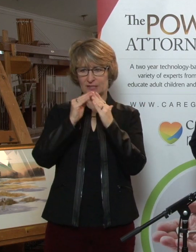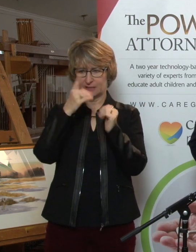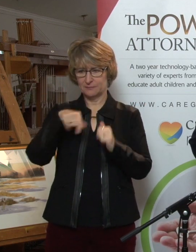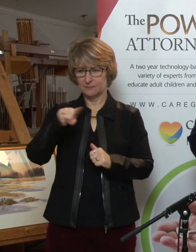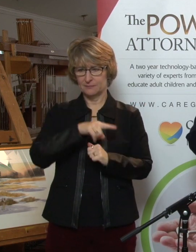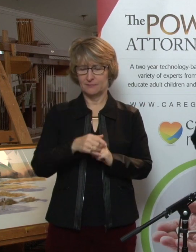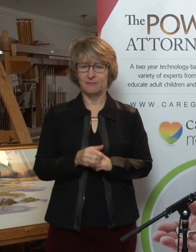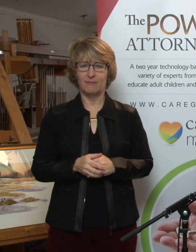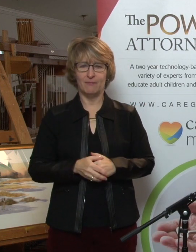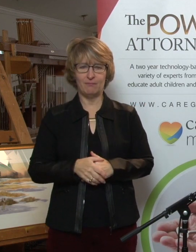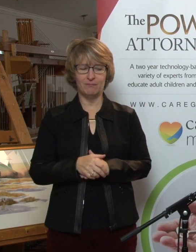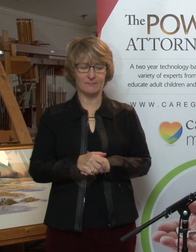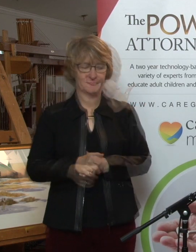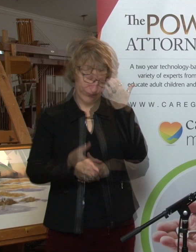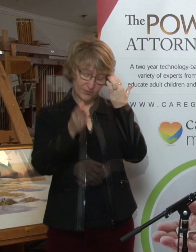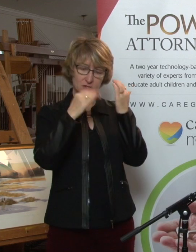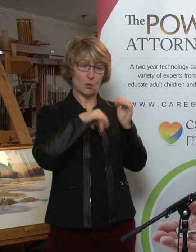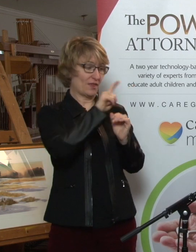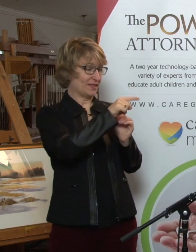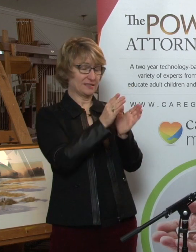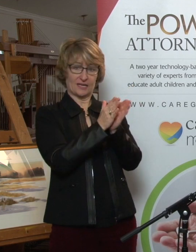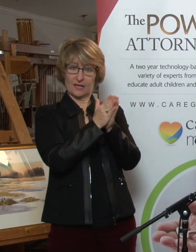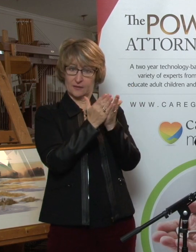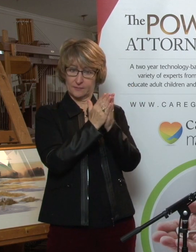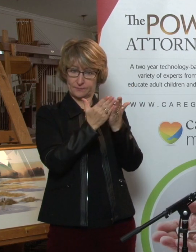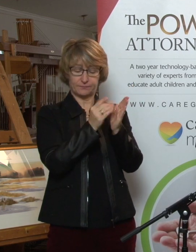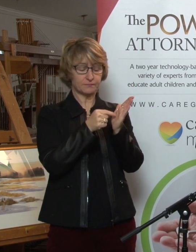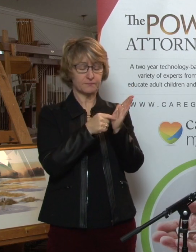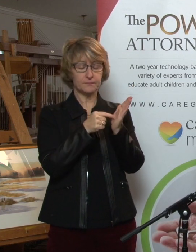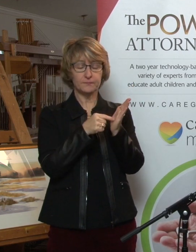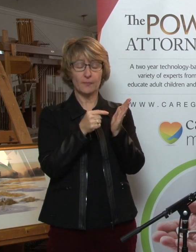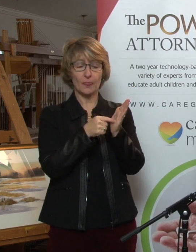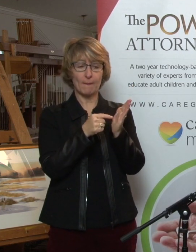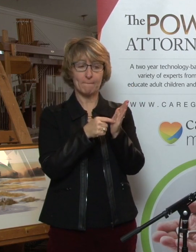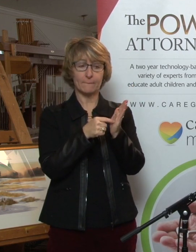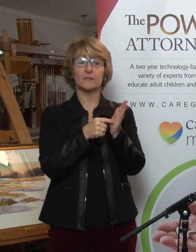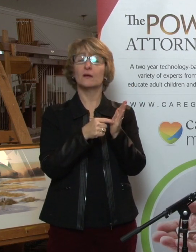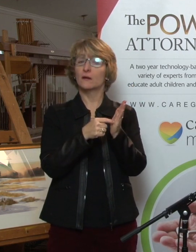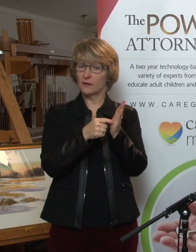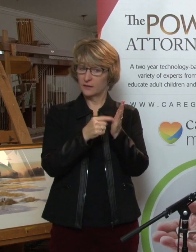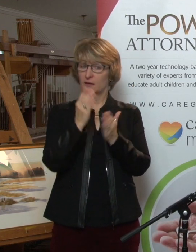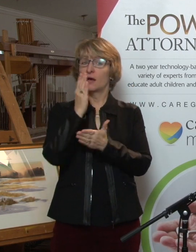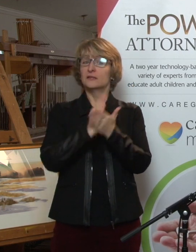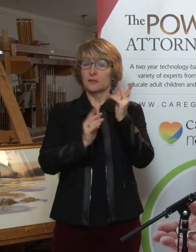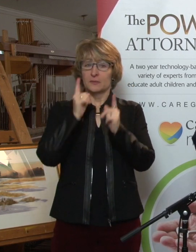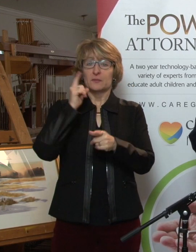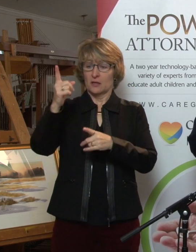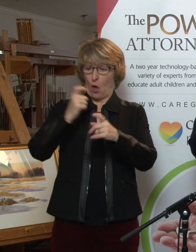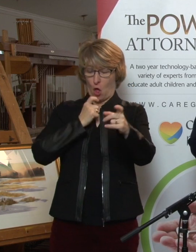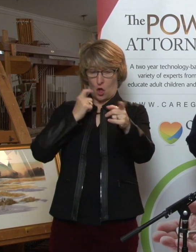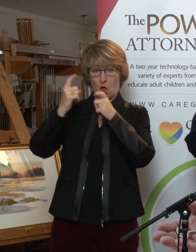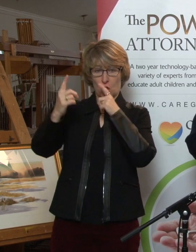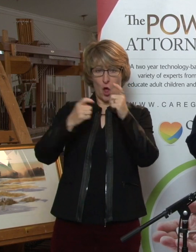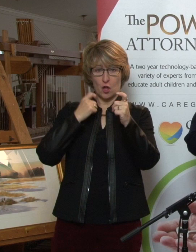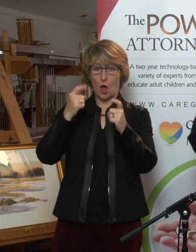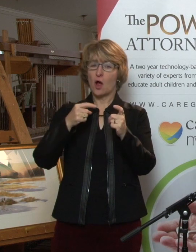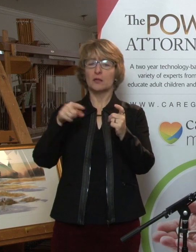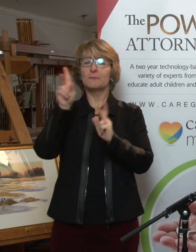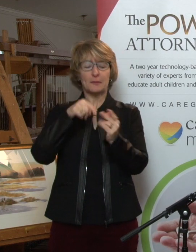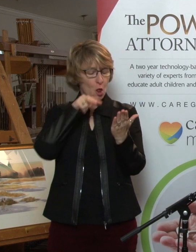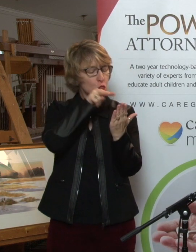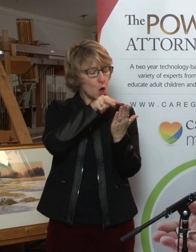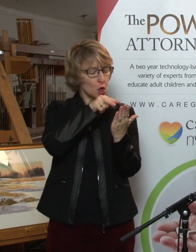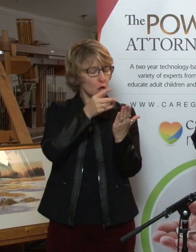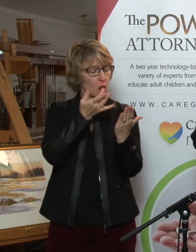So from the Care Guide, what we've done is we had calls coming in, and what they would do is they'd look at our book,